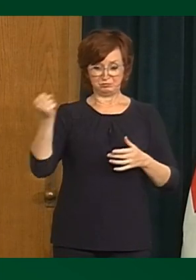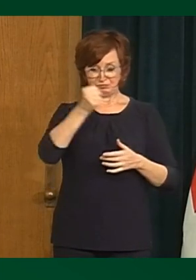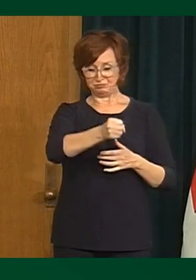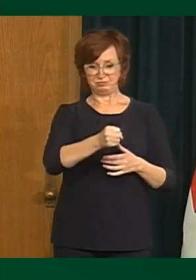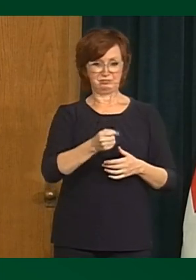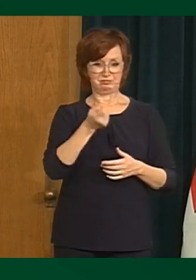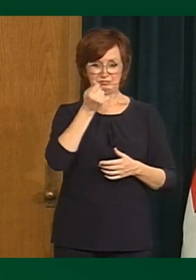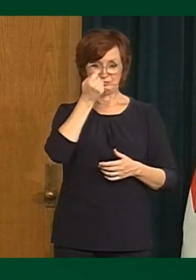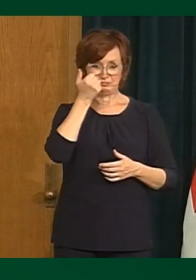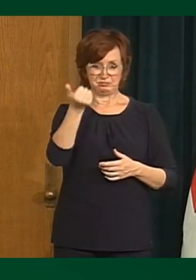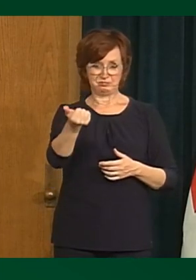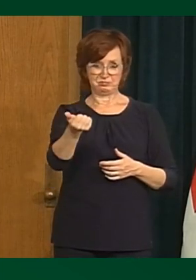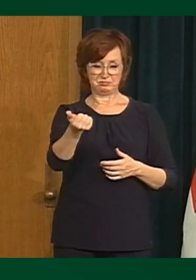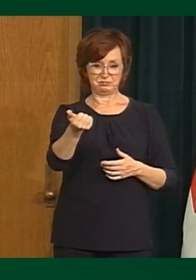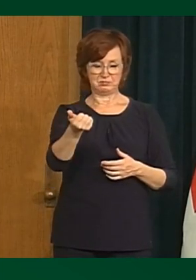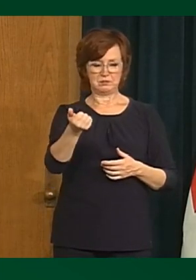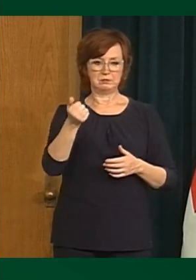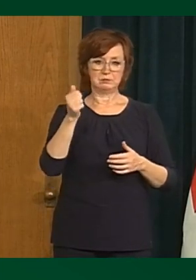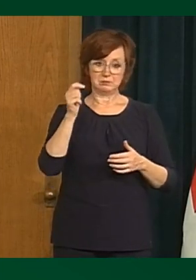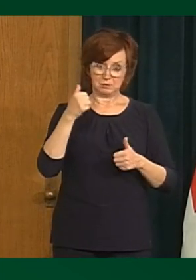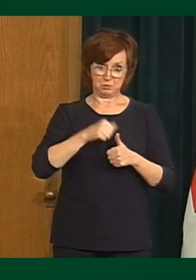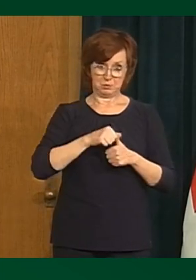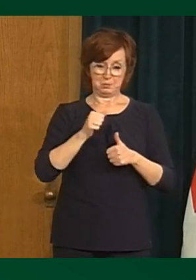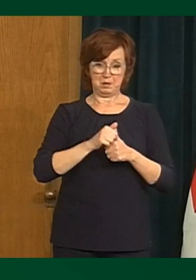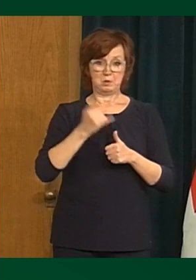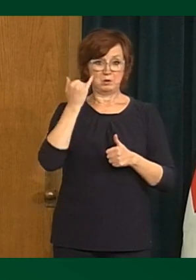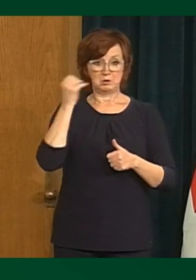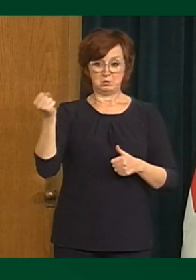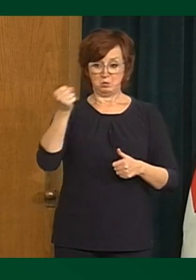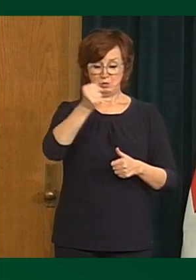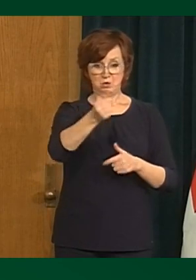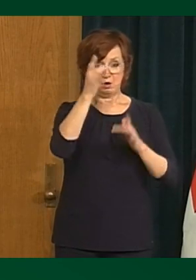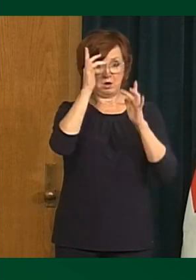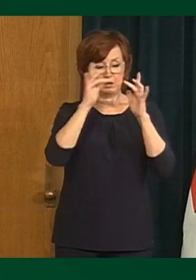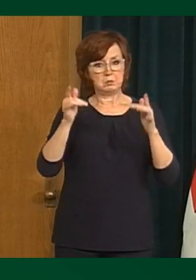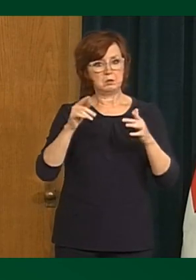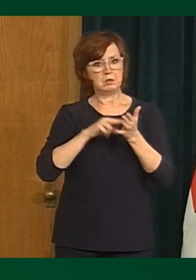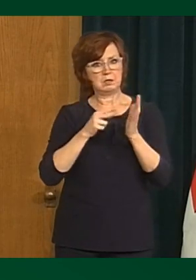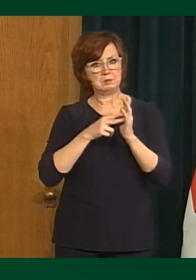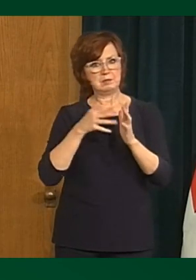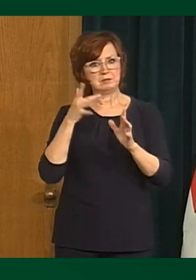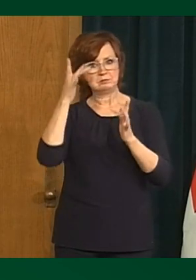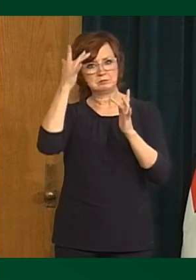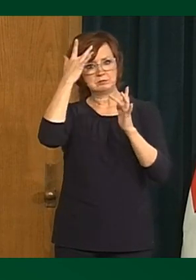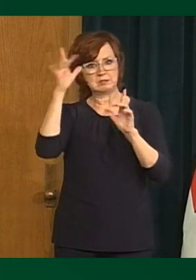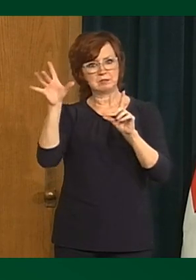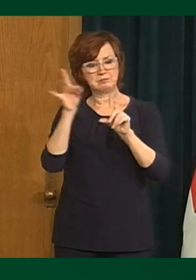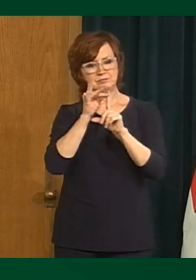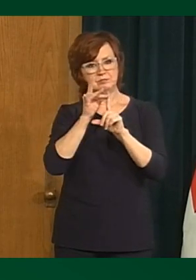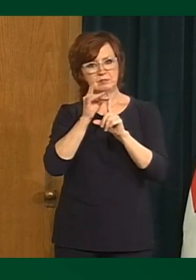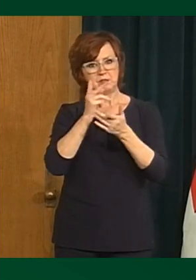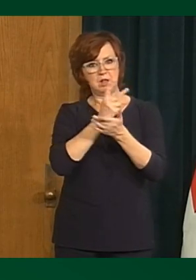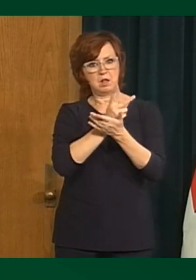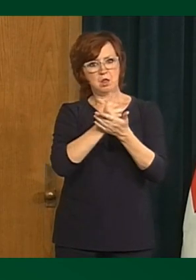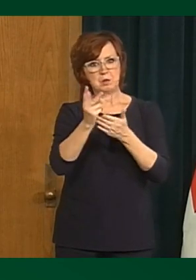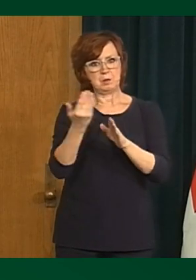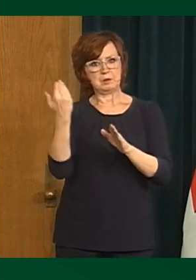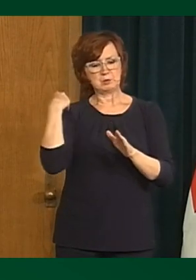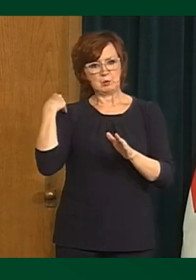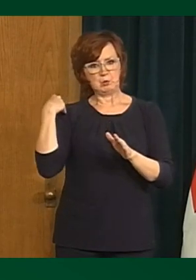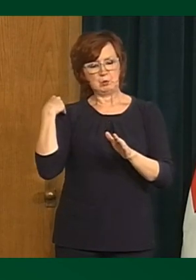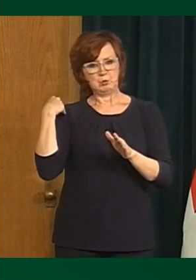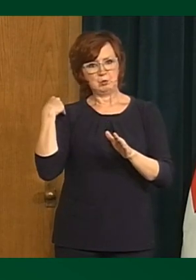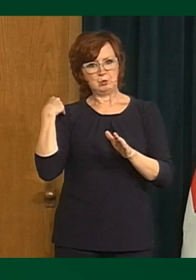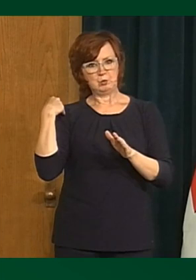a 3 to 4 week lag from case numbers, is also reinforces the fact that we have fairly low COVID activity, and that's where we want to keep it.